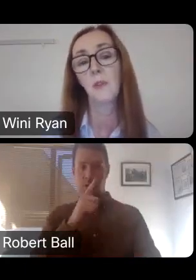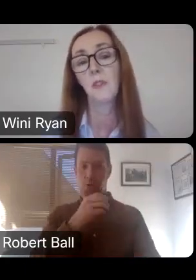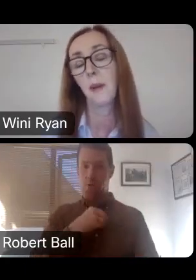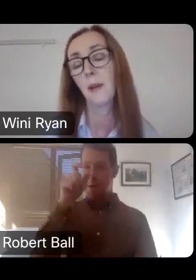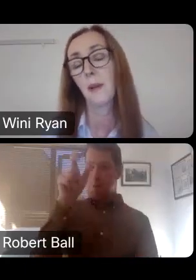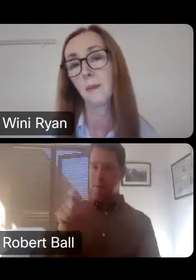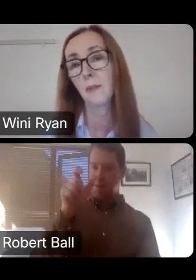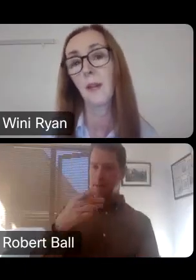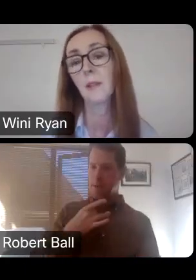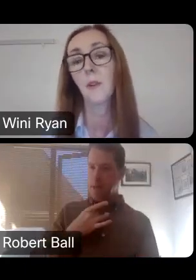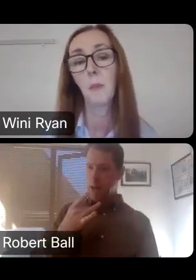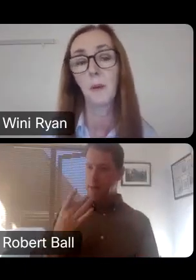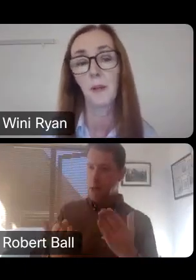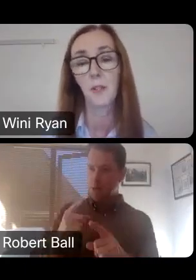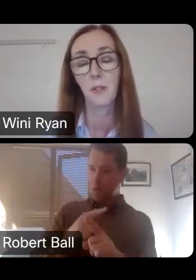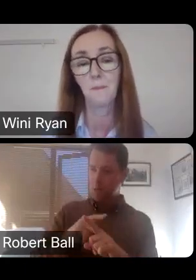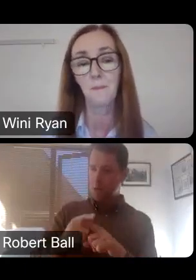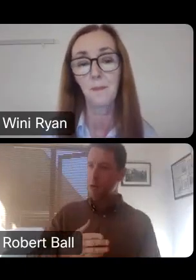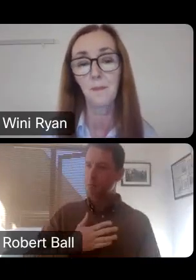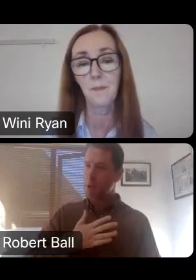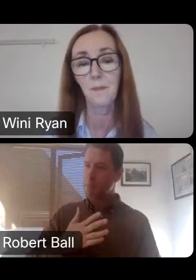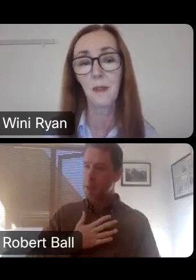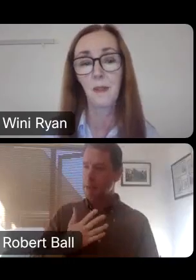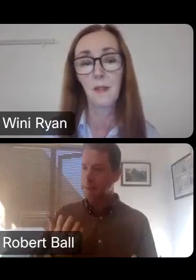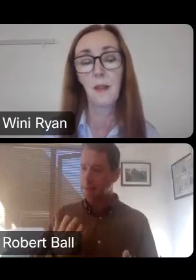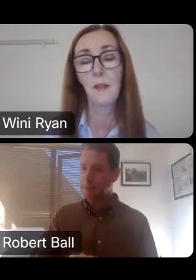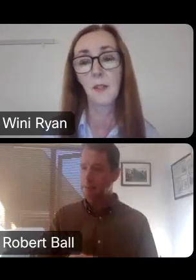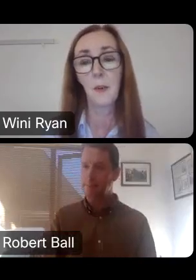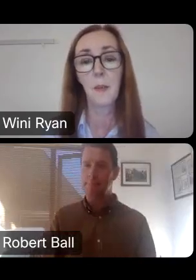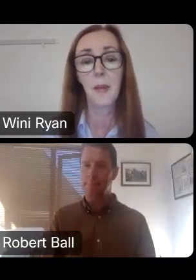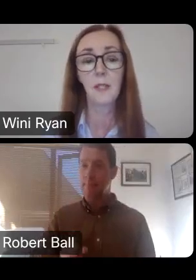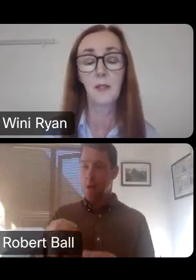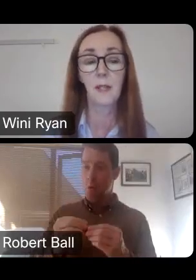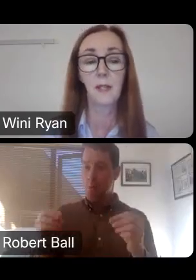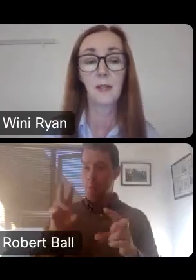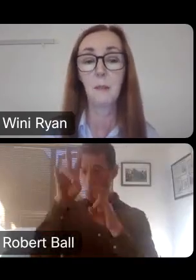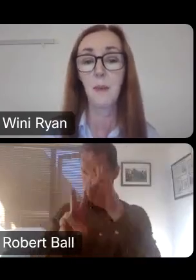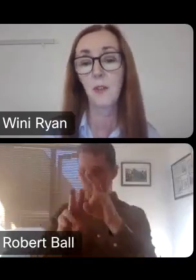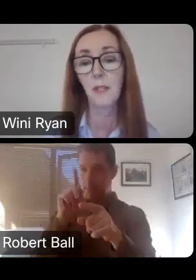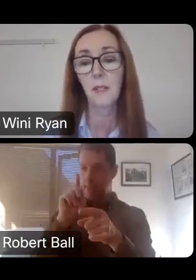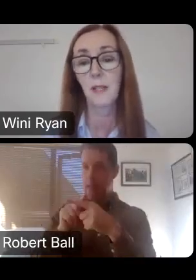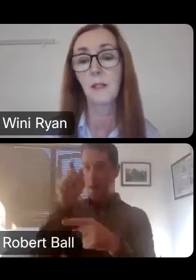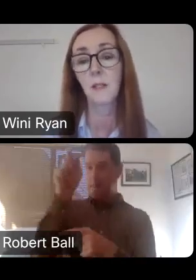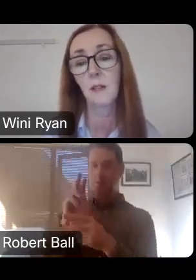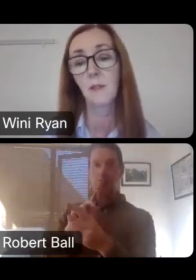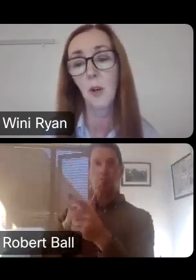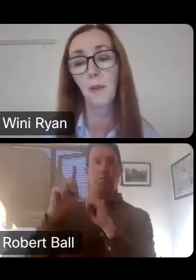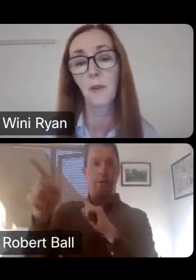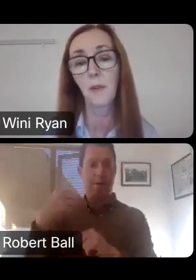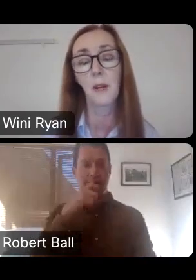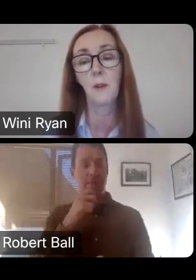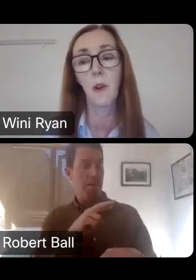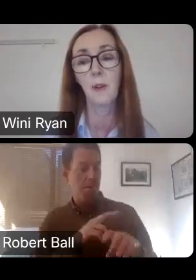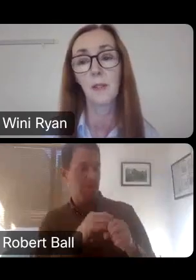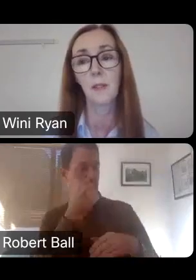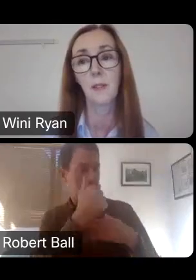your shortness of breath been? So that's an open question. And this is what the patient says. It's been better these days. I still have trouble though